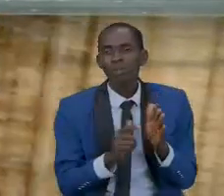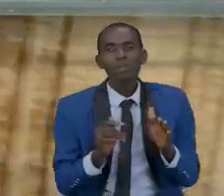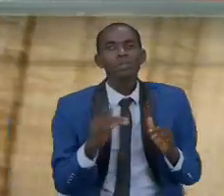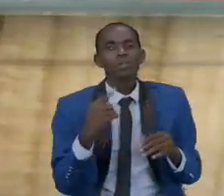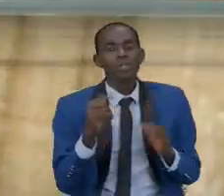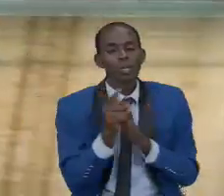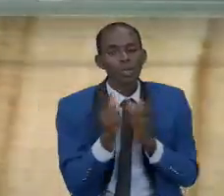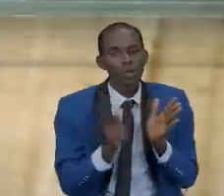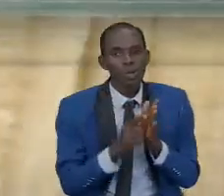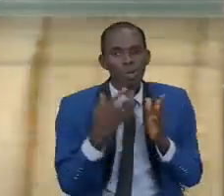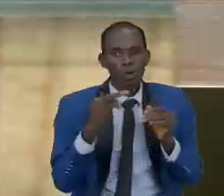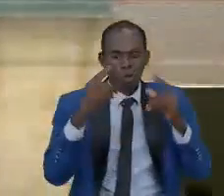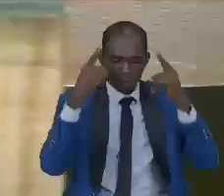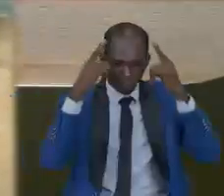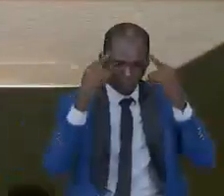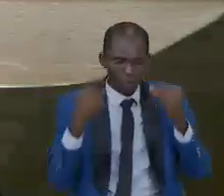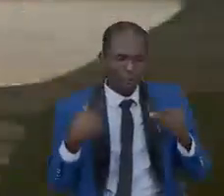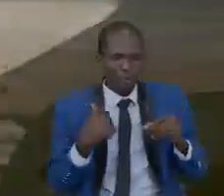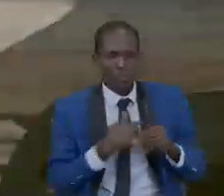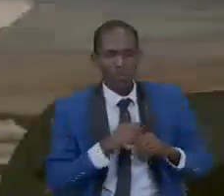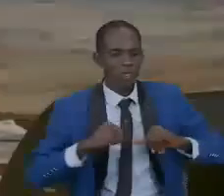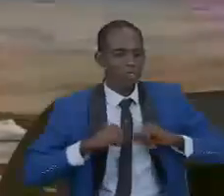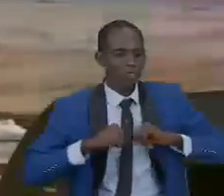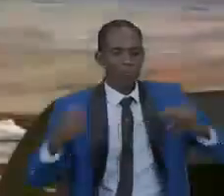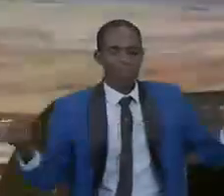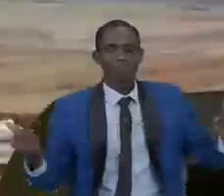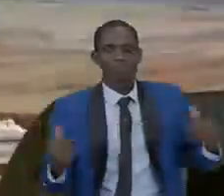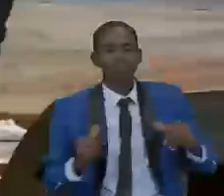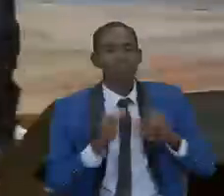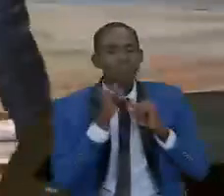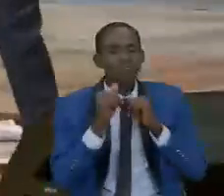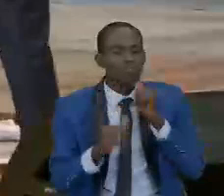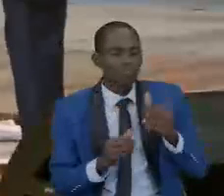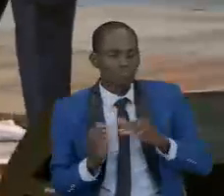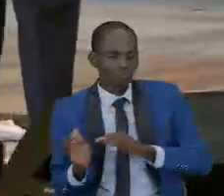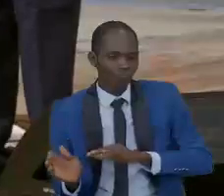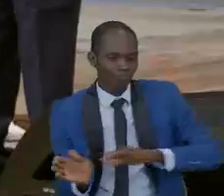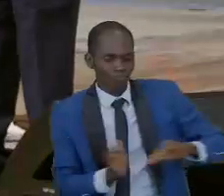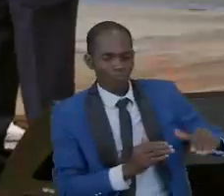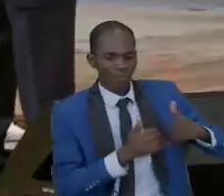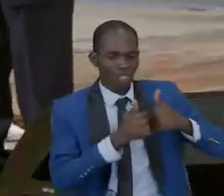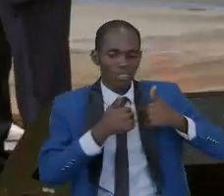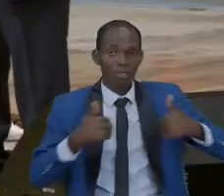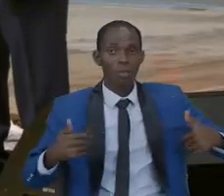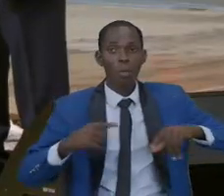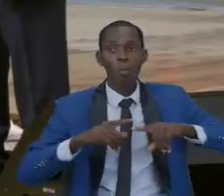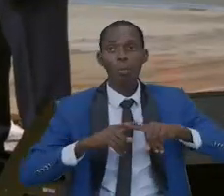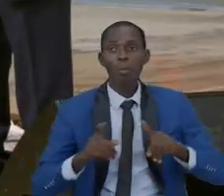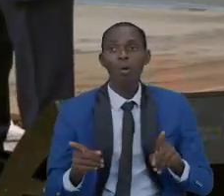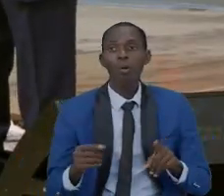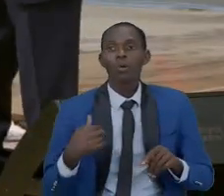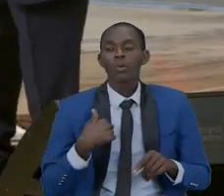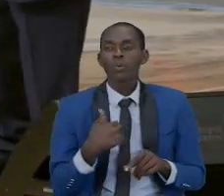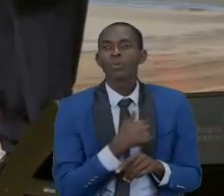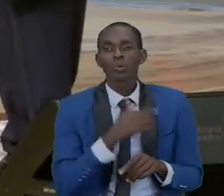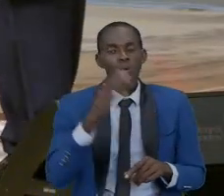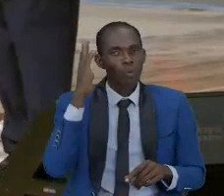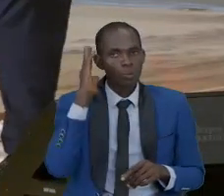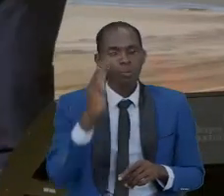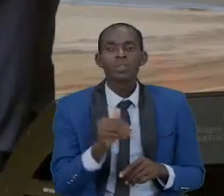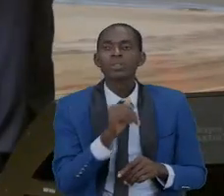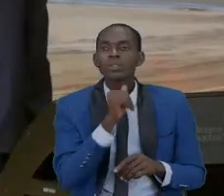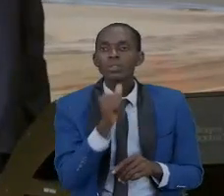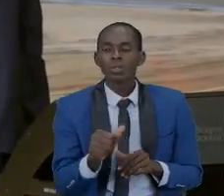of Moses all that will deny all gods were separate from but we will not indulge